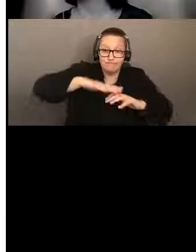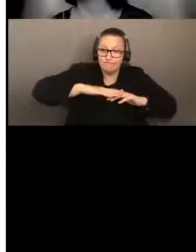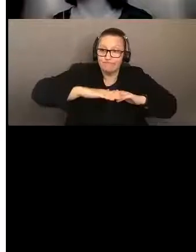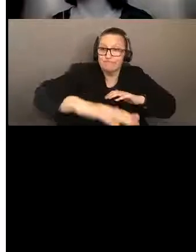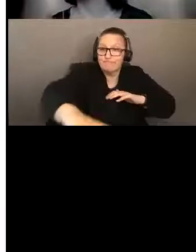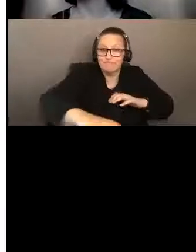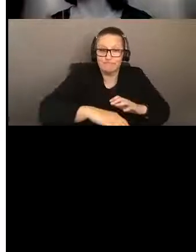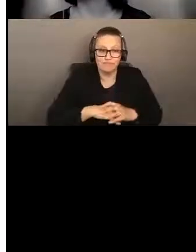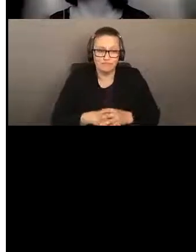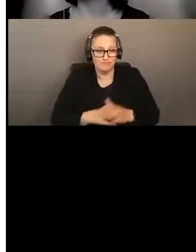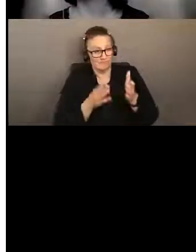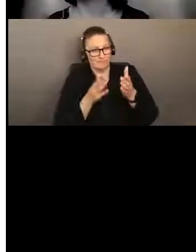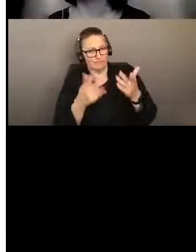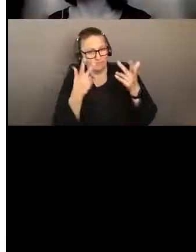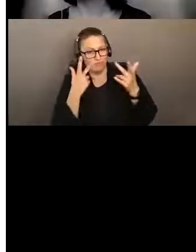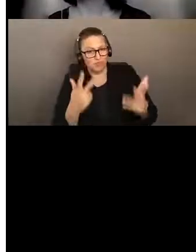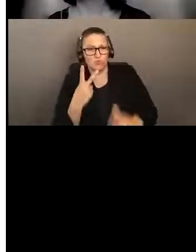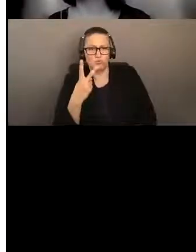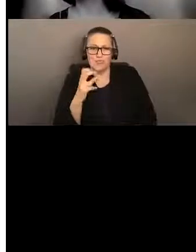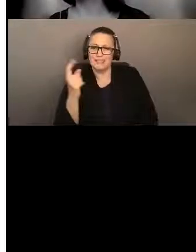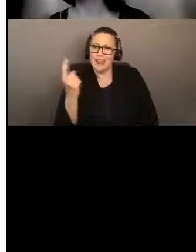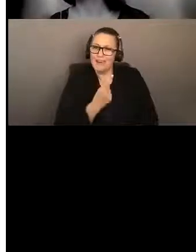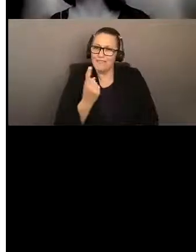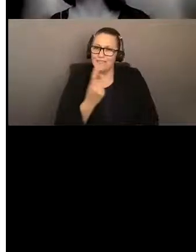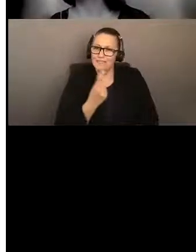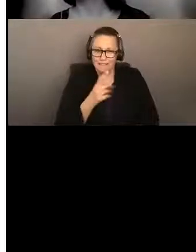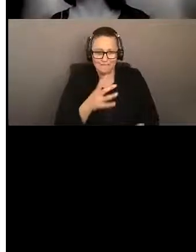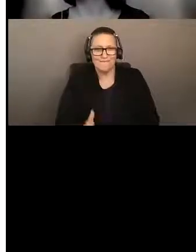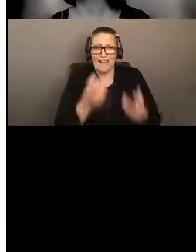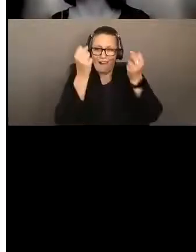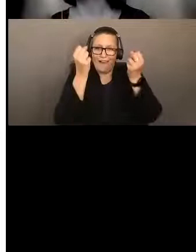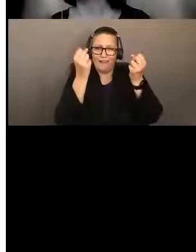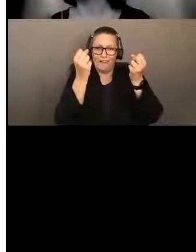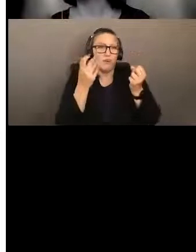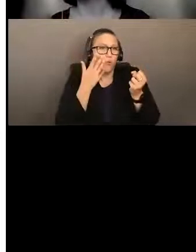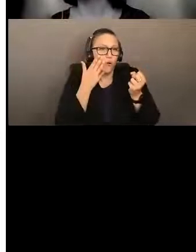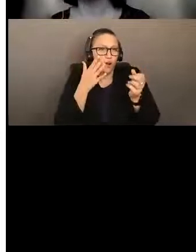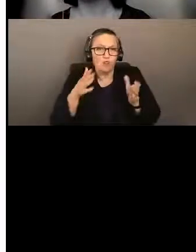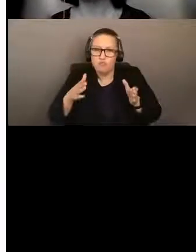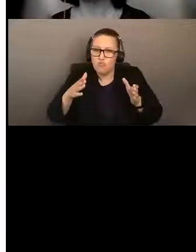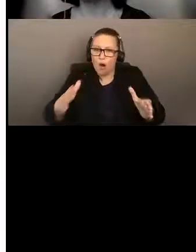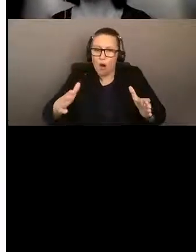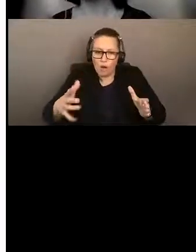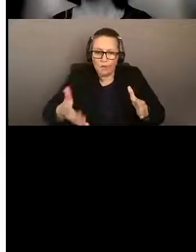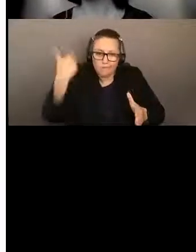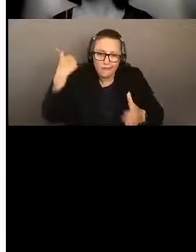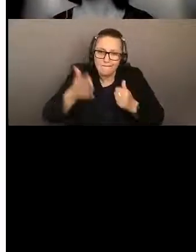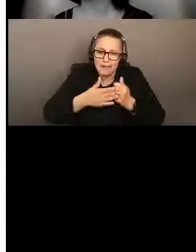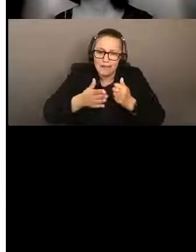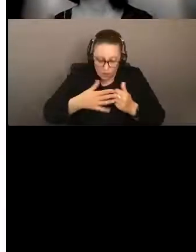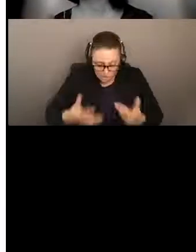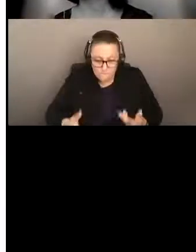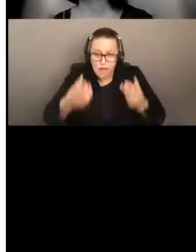curator Margaret Betteridge in 2011 after they were uncovered during a road resurfacing project in Market Lane behind the Queen Victoria